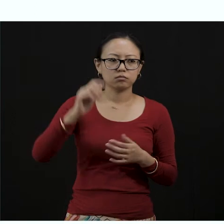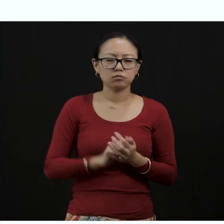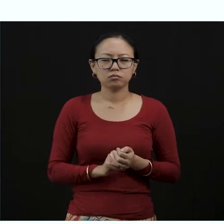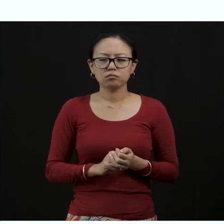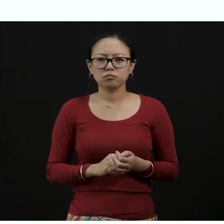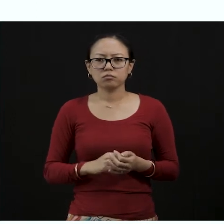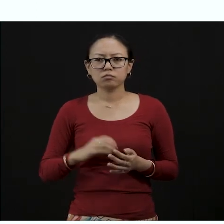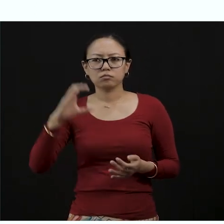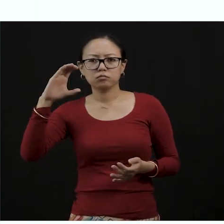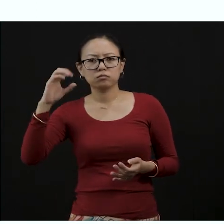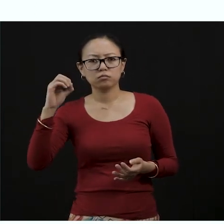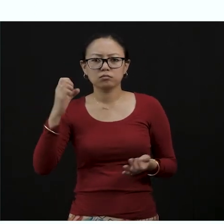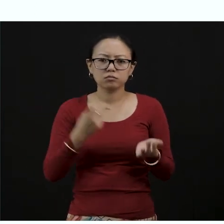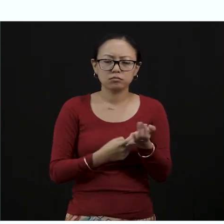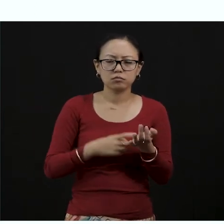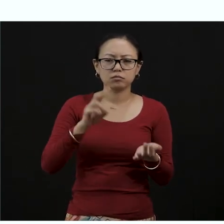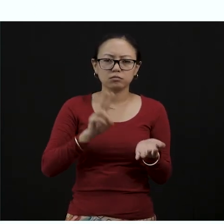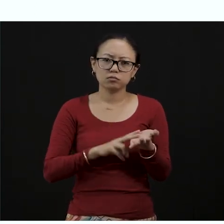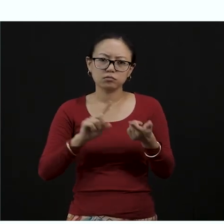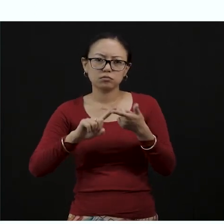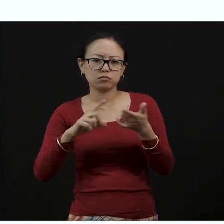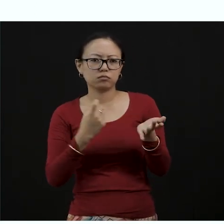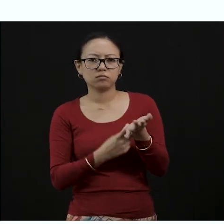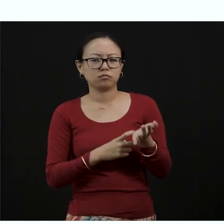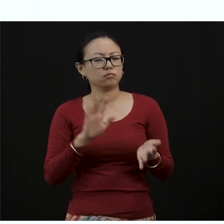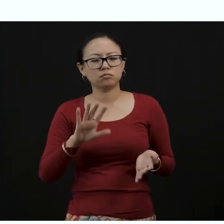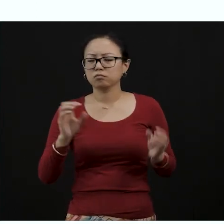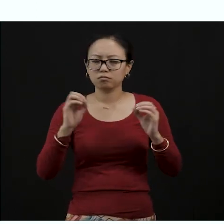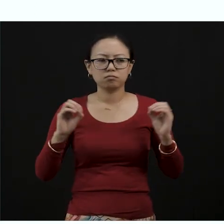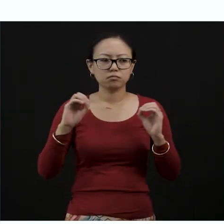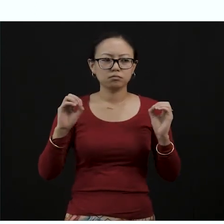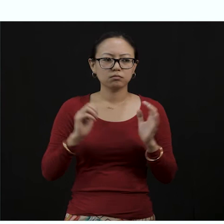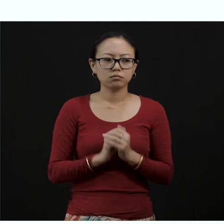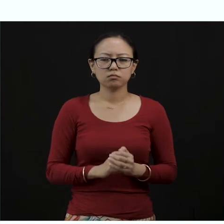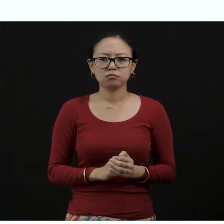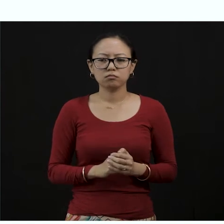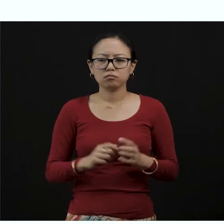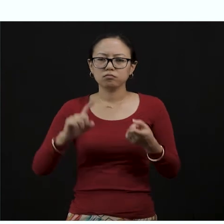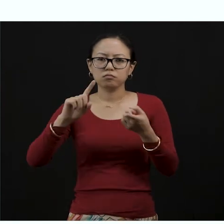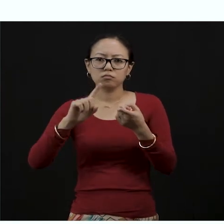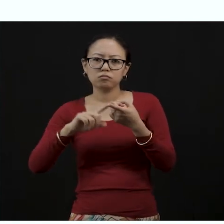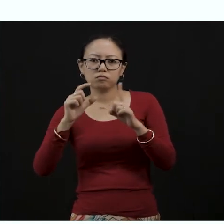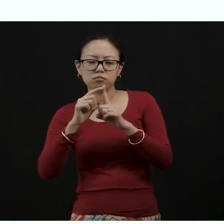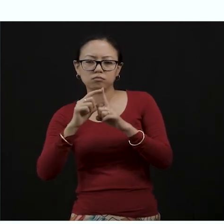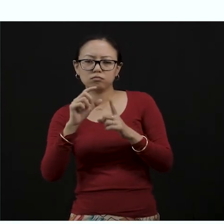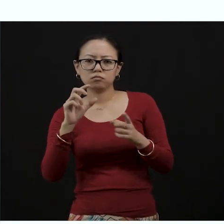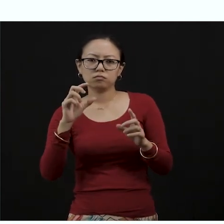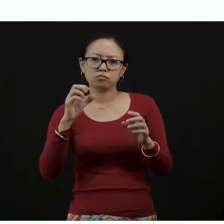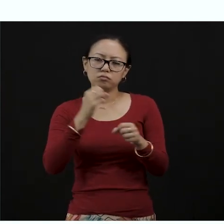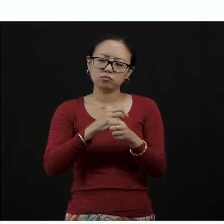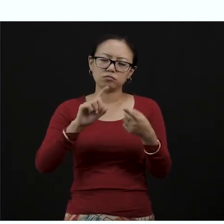corner. It doesn't have any flat faces or any edges. It is just a simple curve.